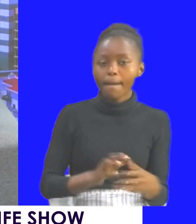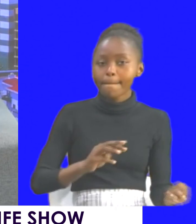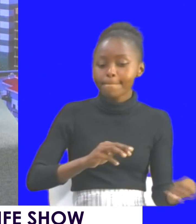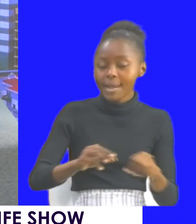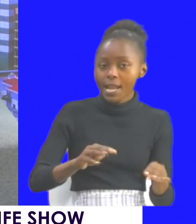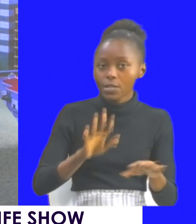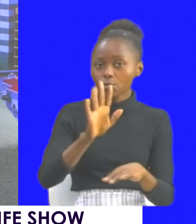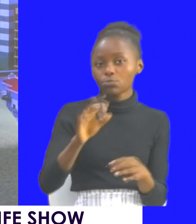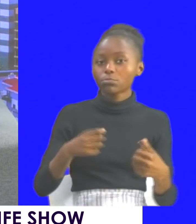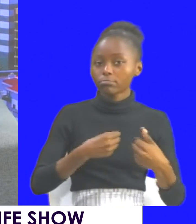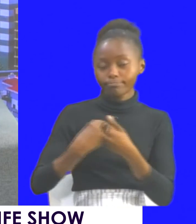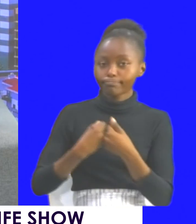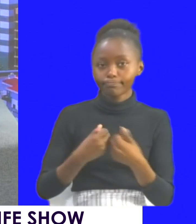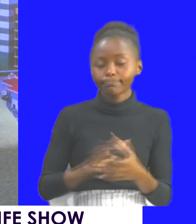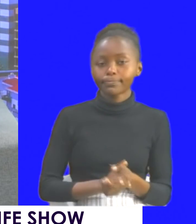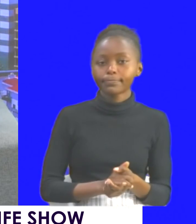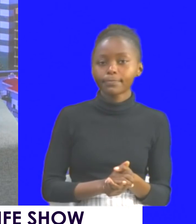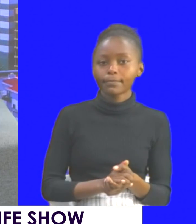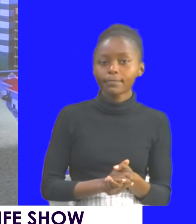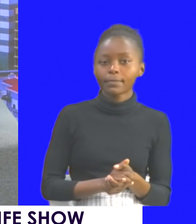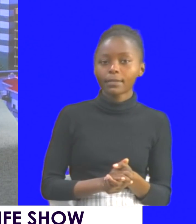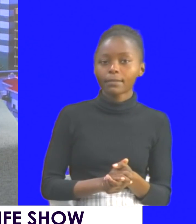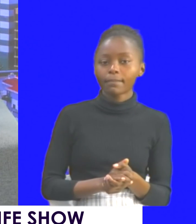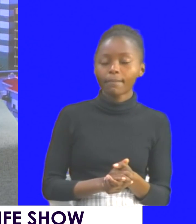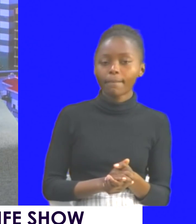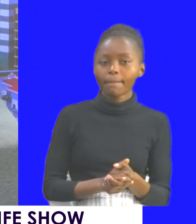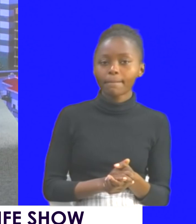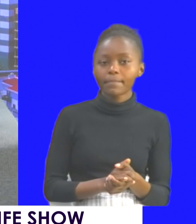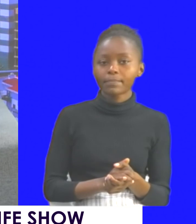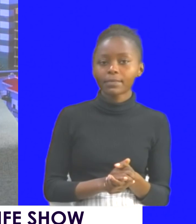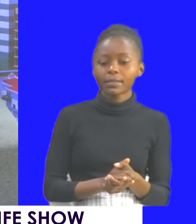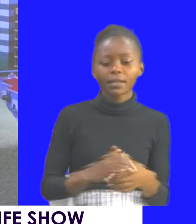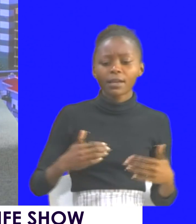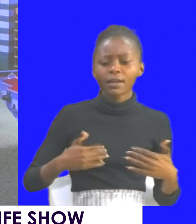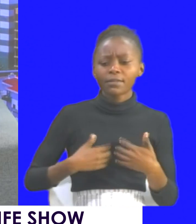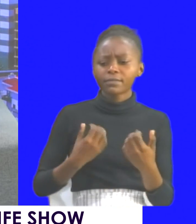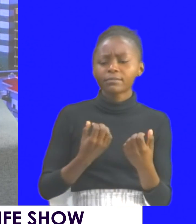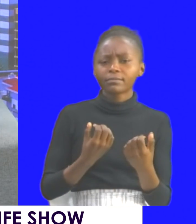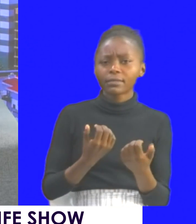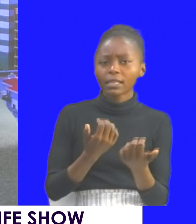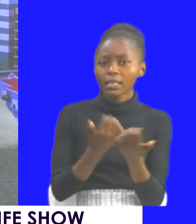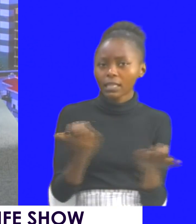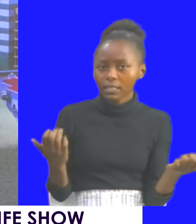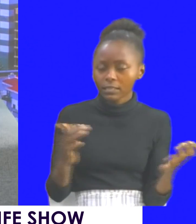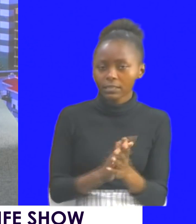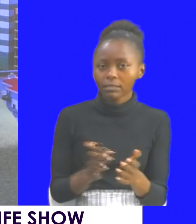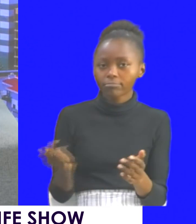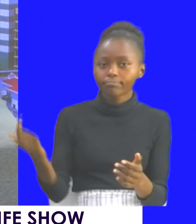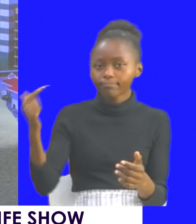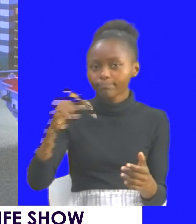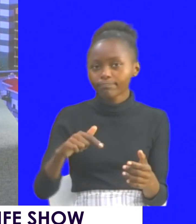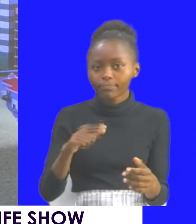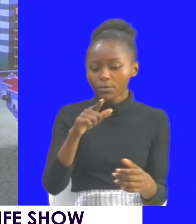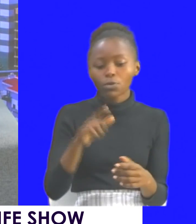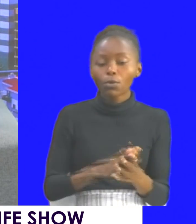it. Manage your challenge. There are things that can come to incapacitate you. Manage